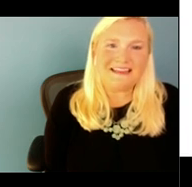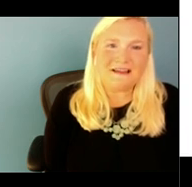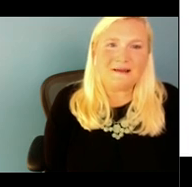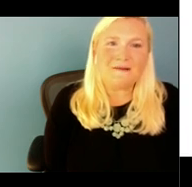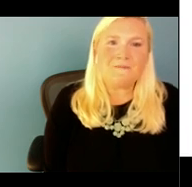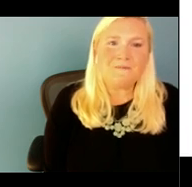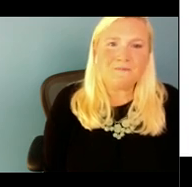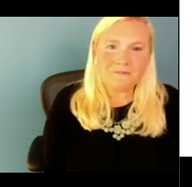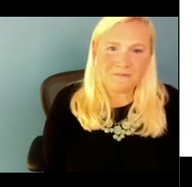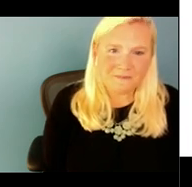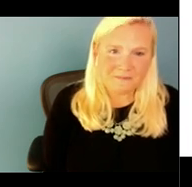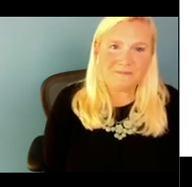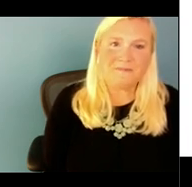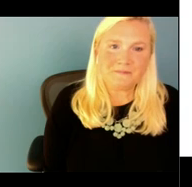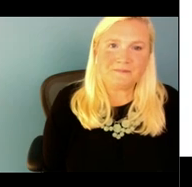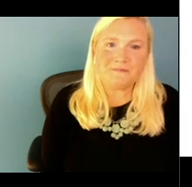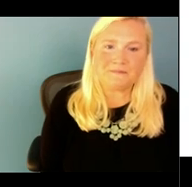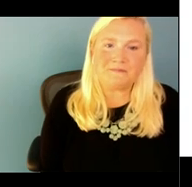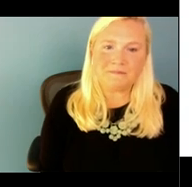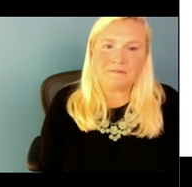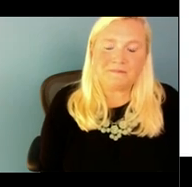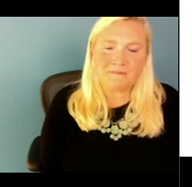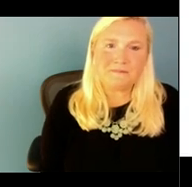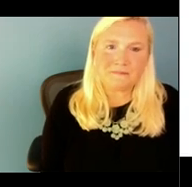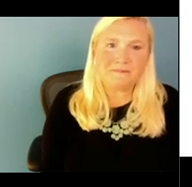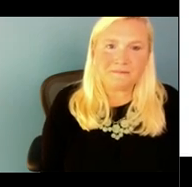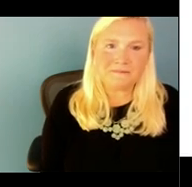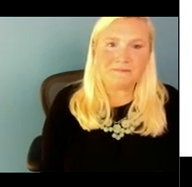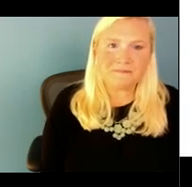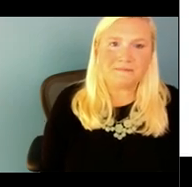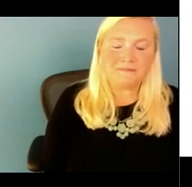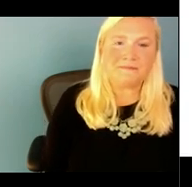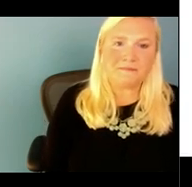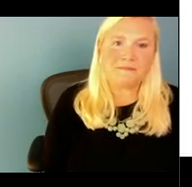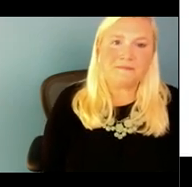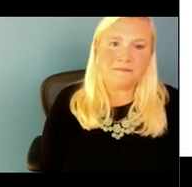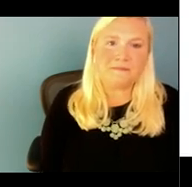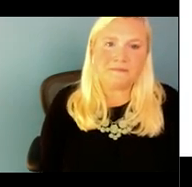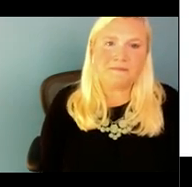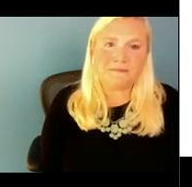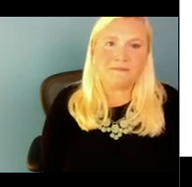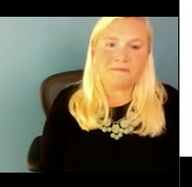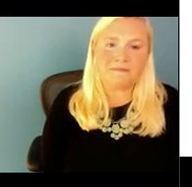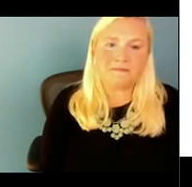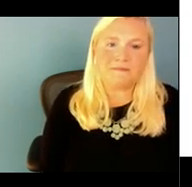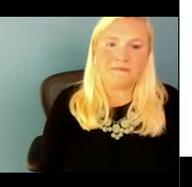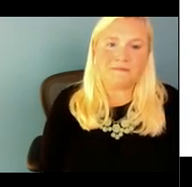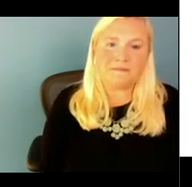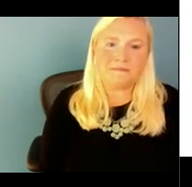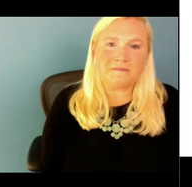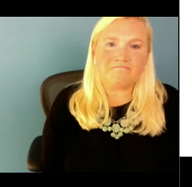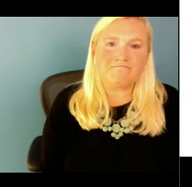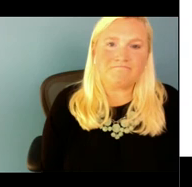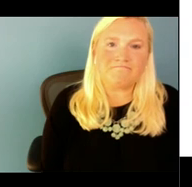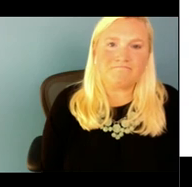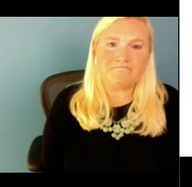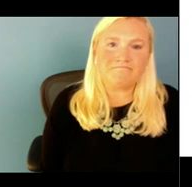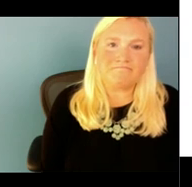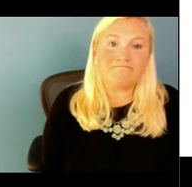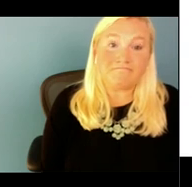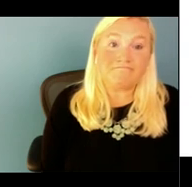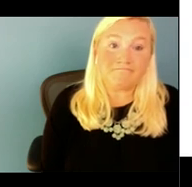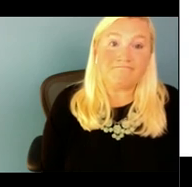it in order to communicate. And if we can keep that in mind as we're thinking about our treatment plan, then our activities are just doing the things they